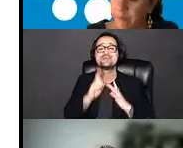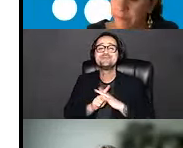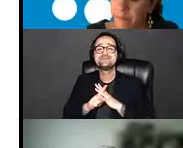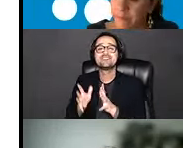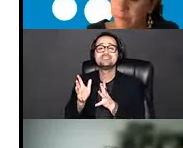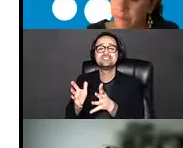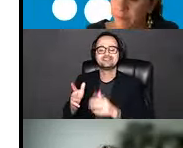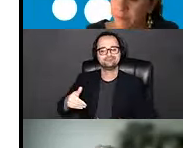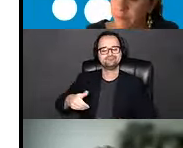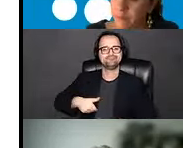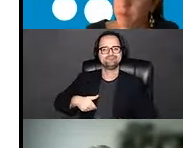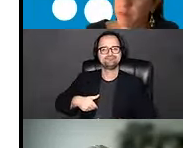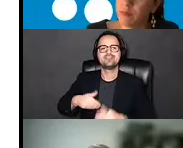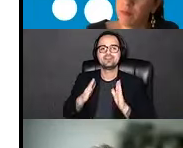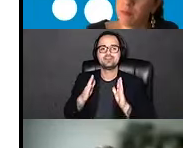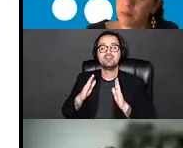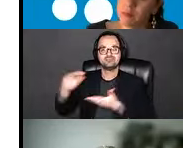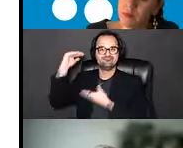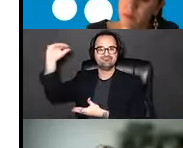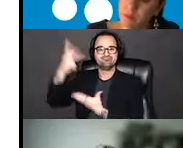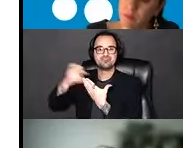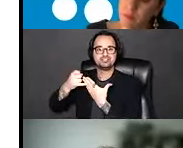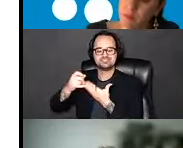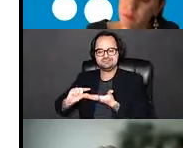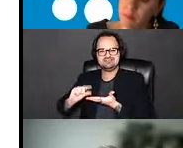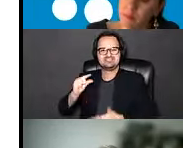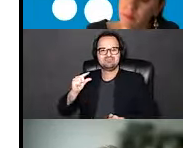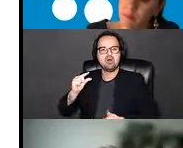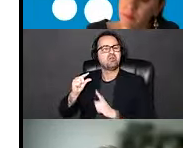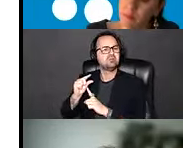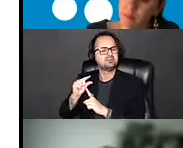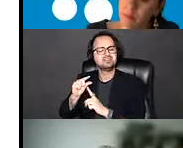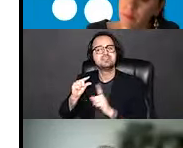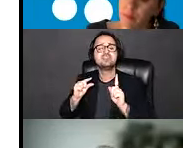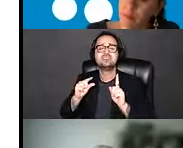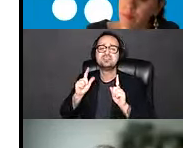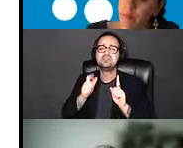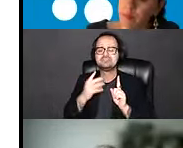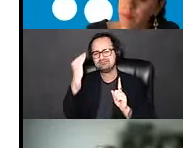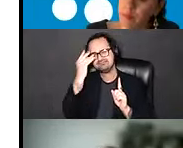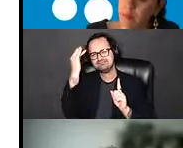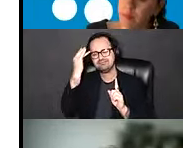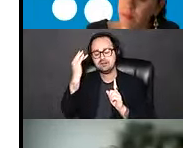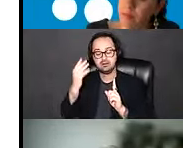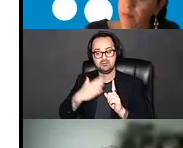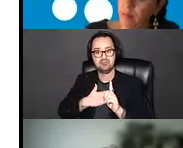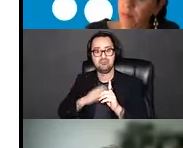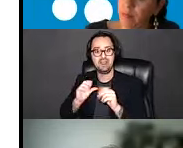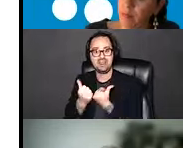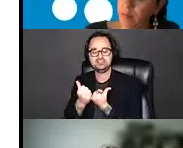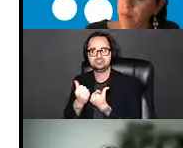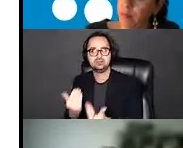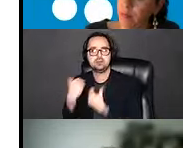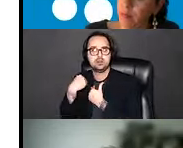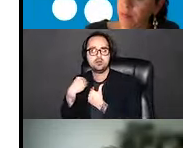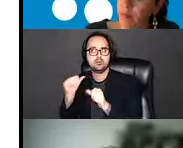to have a small number of larger projects. So strategically, it's important for you to think probably not just what can my agency get